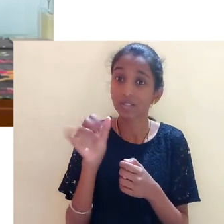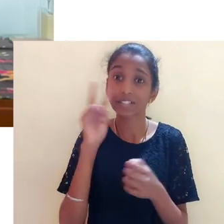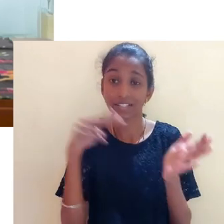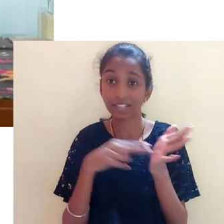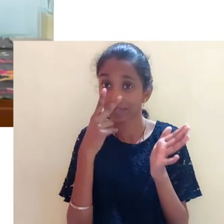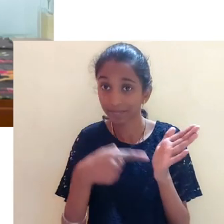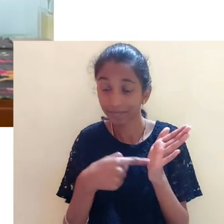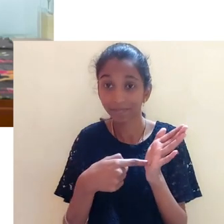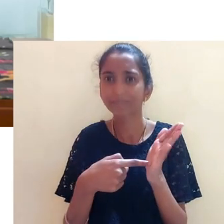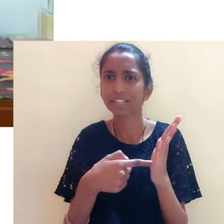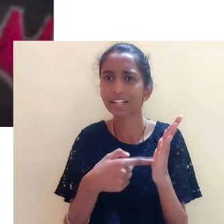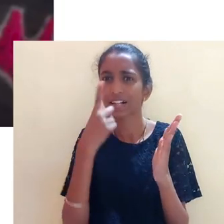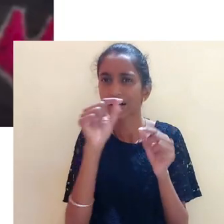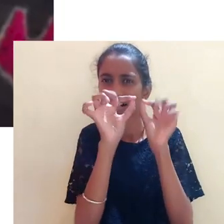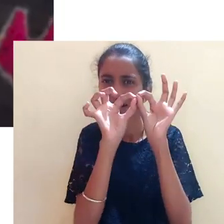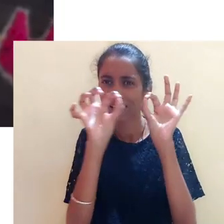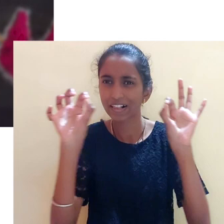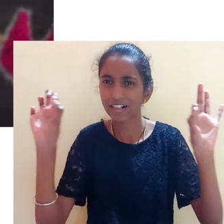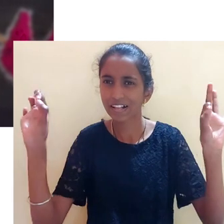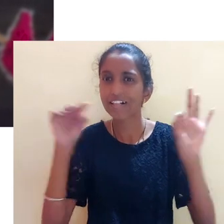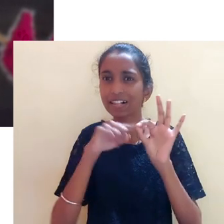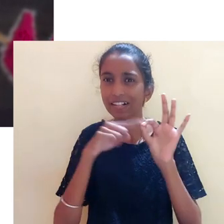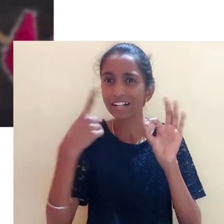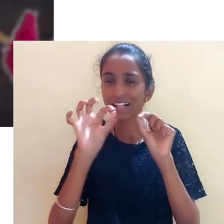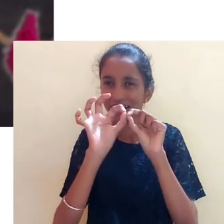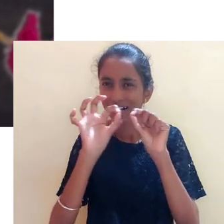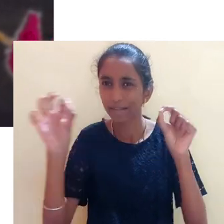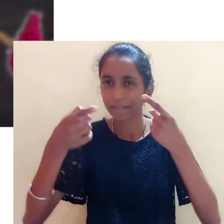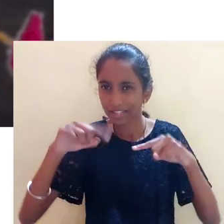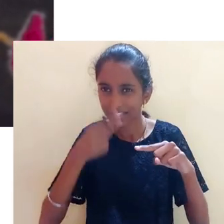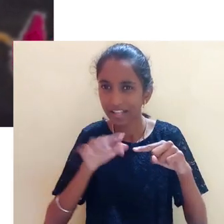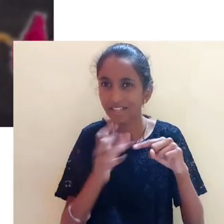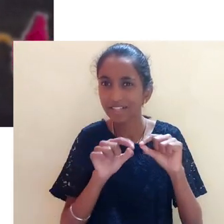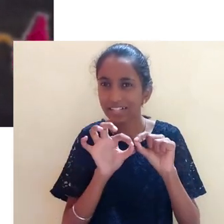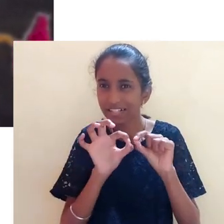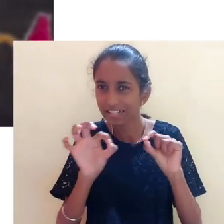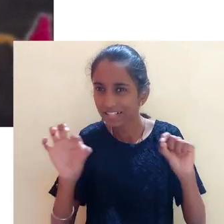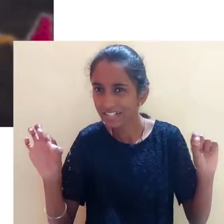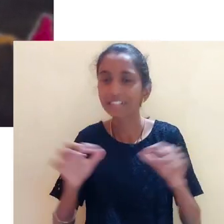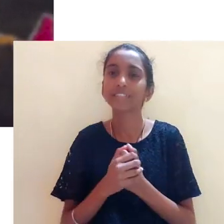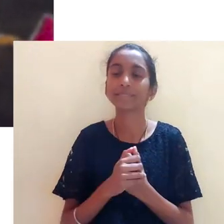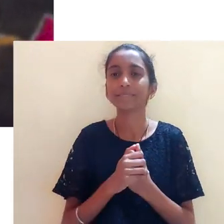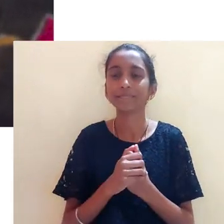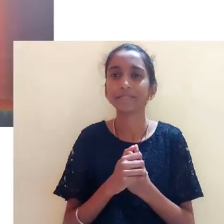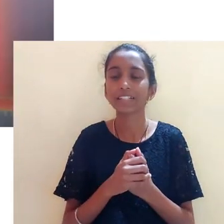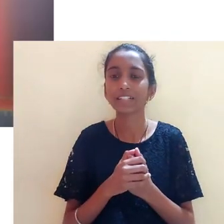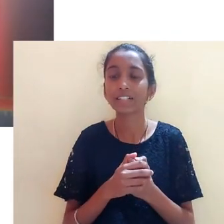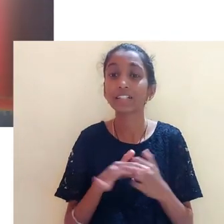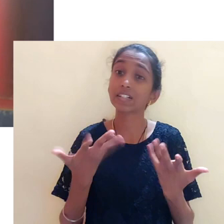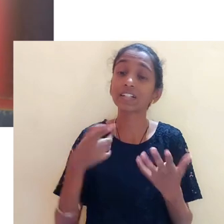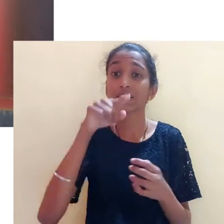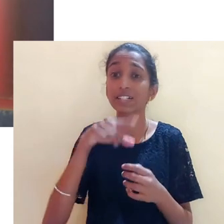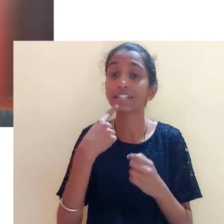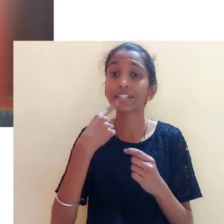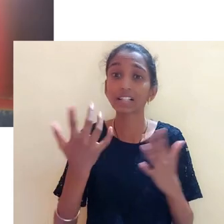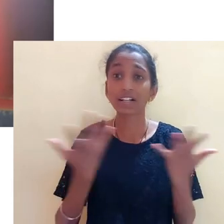here, you see this like line, right? Right. Going through. And that's, and you see another one there. Yeah. So it also tells